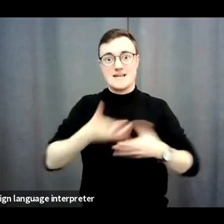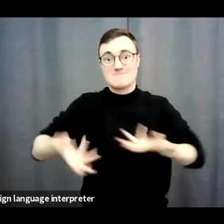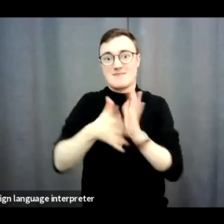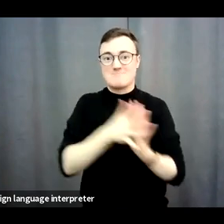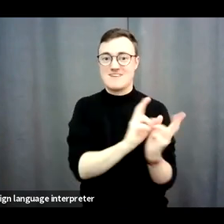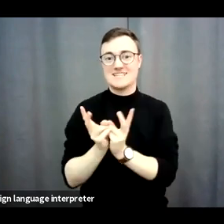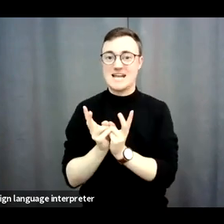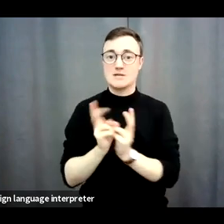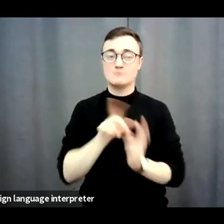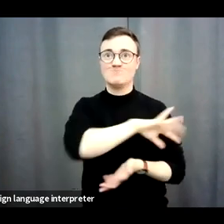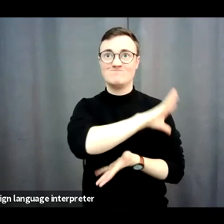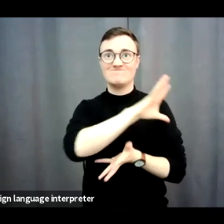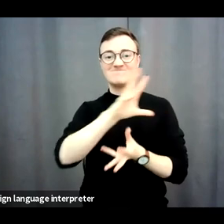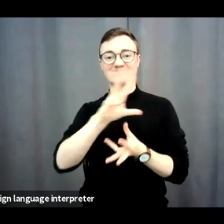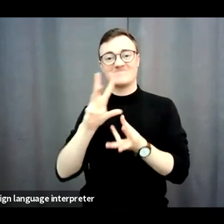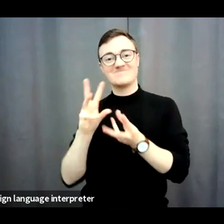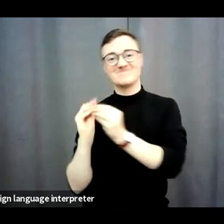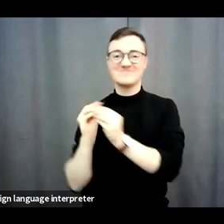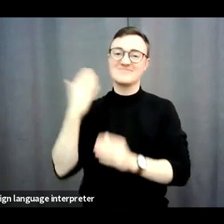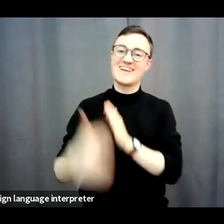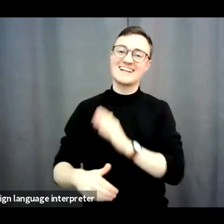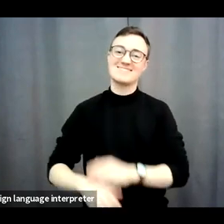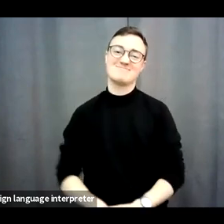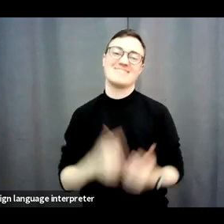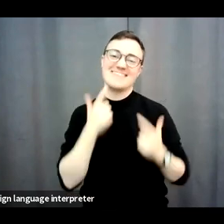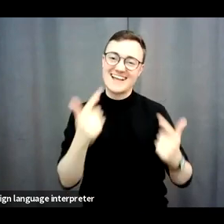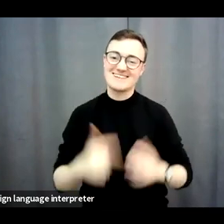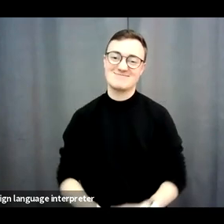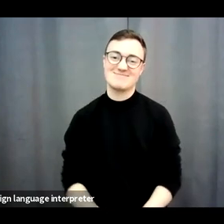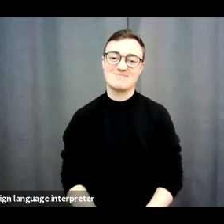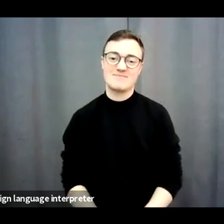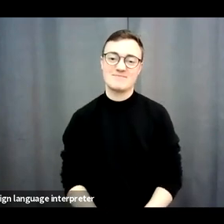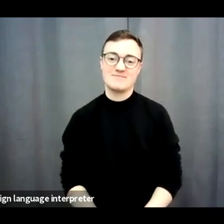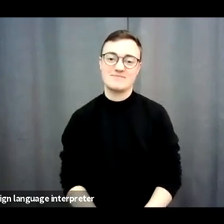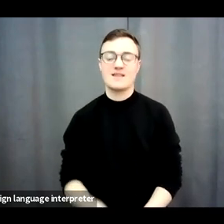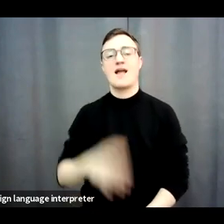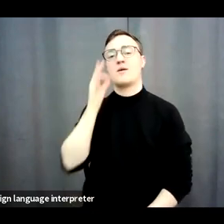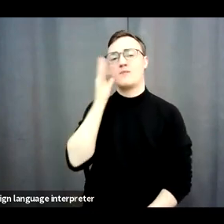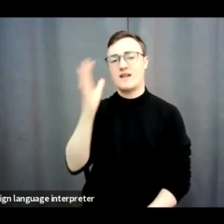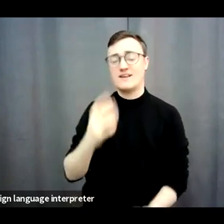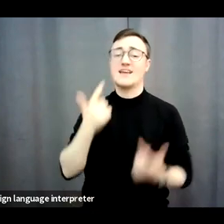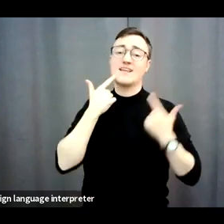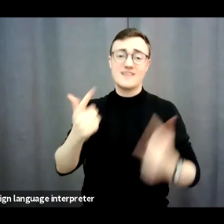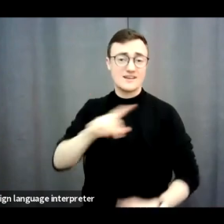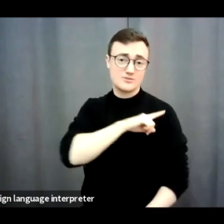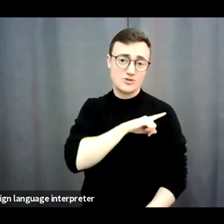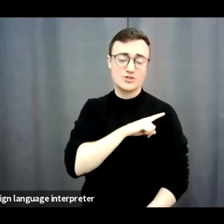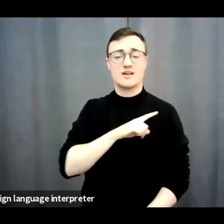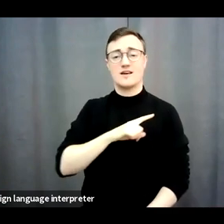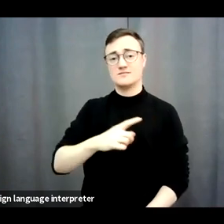that's what I had to say. Thank you. Perfect. Thank you so much for a very enlightening